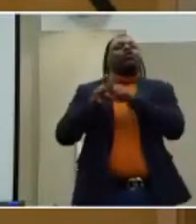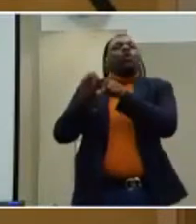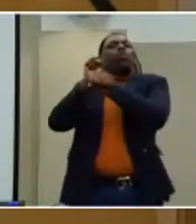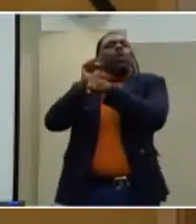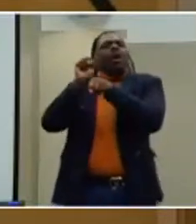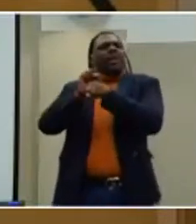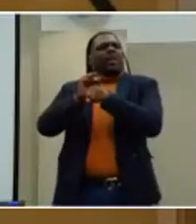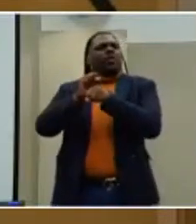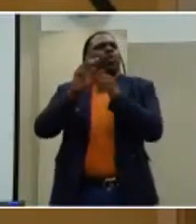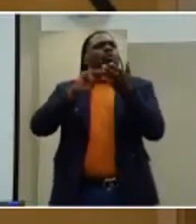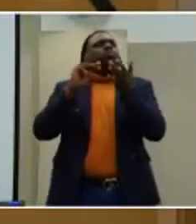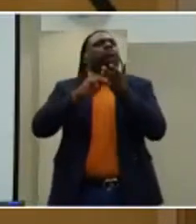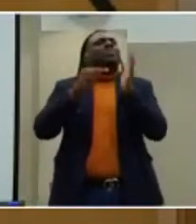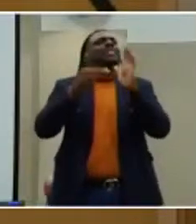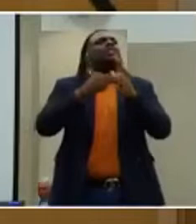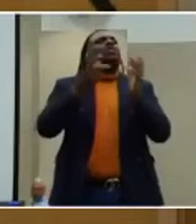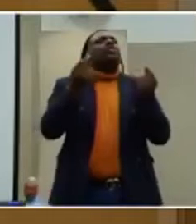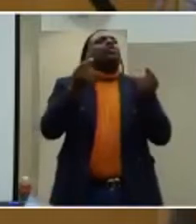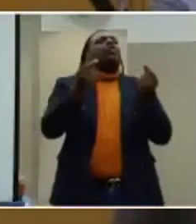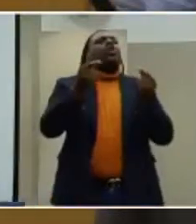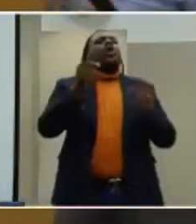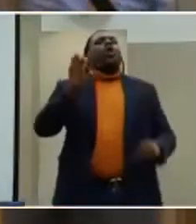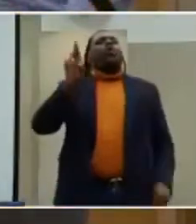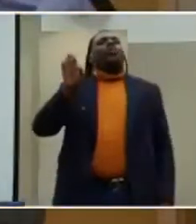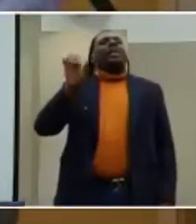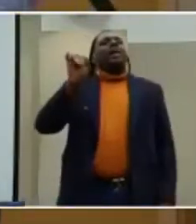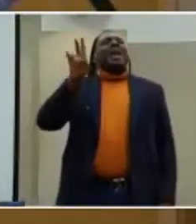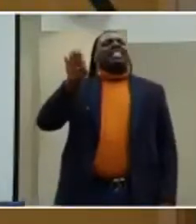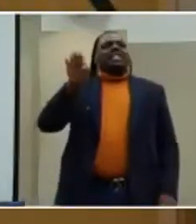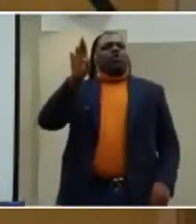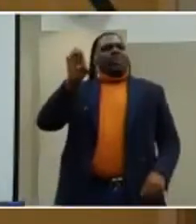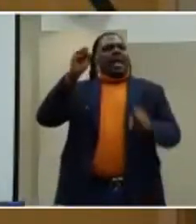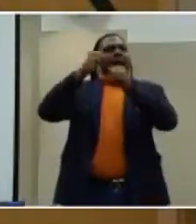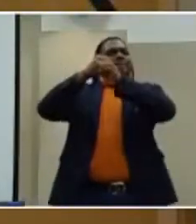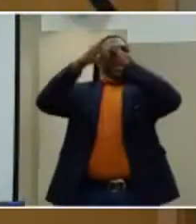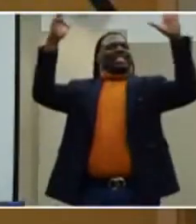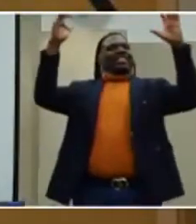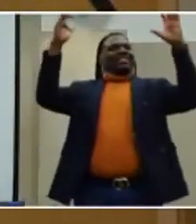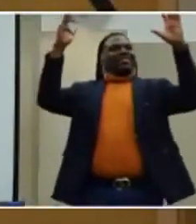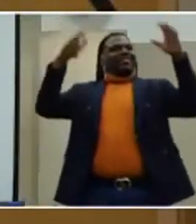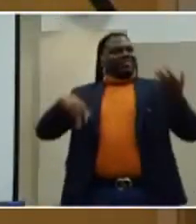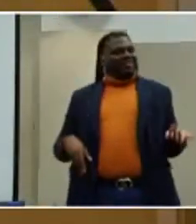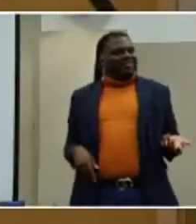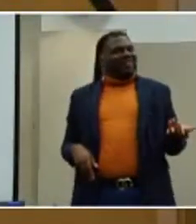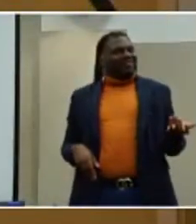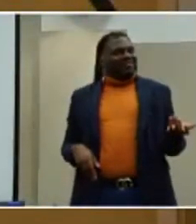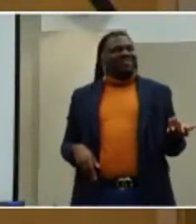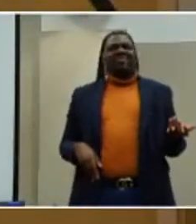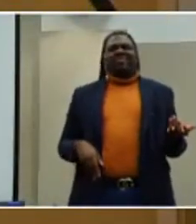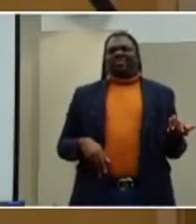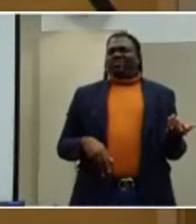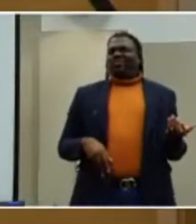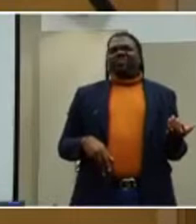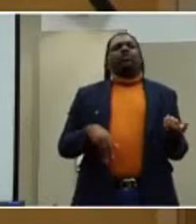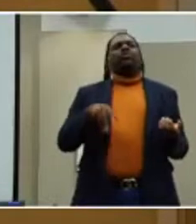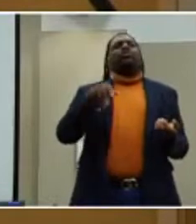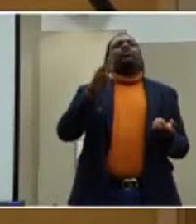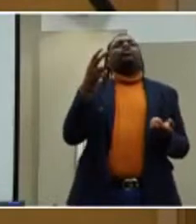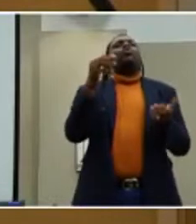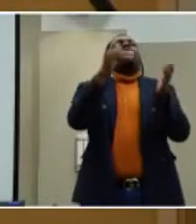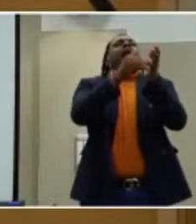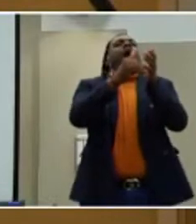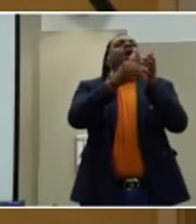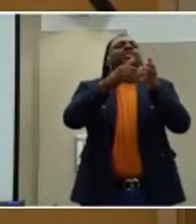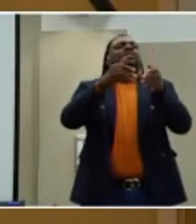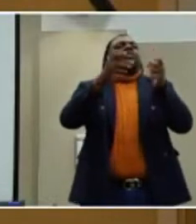to reimagine state government. In the past 8 years or so, there's been 2,000 positions